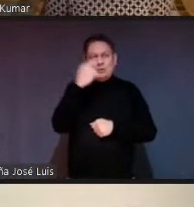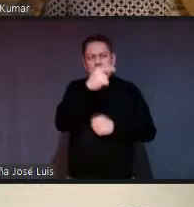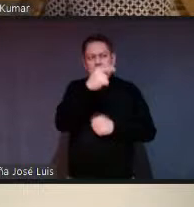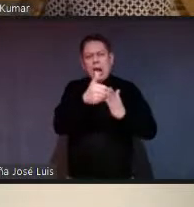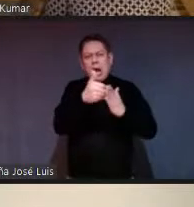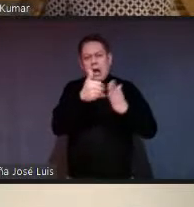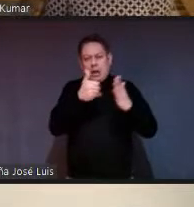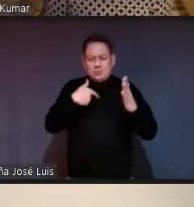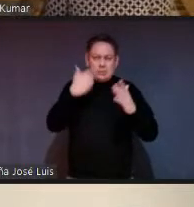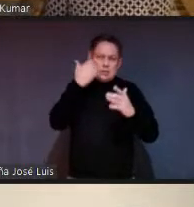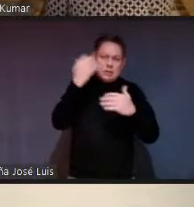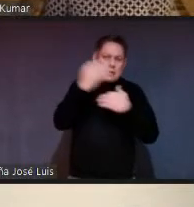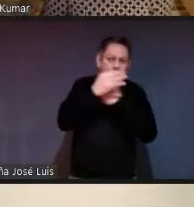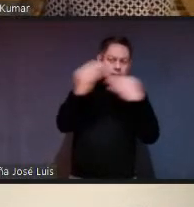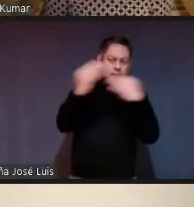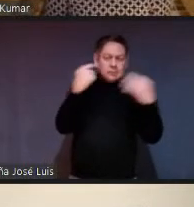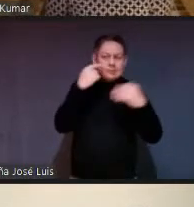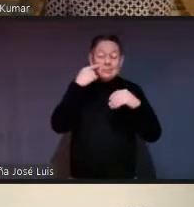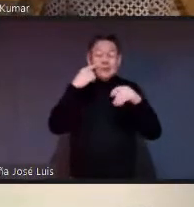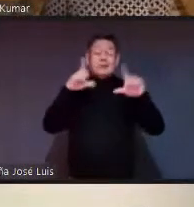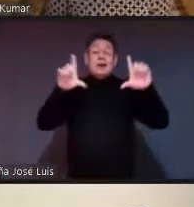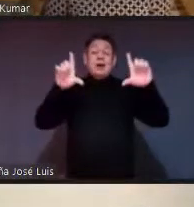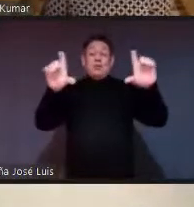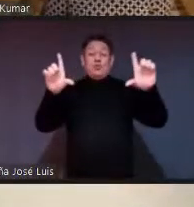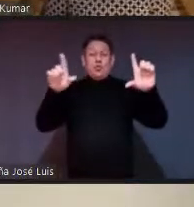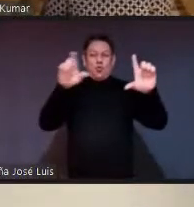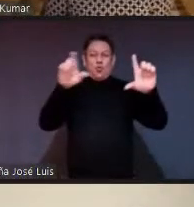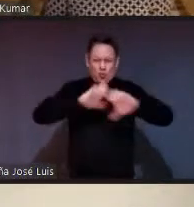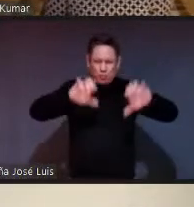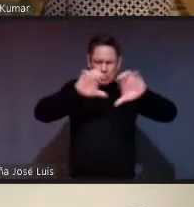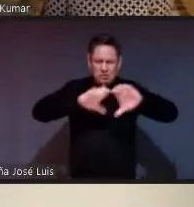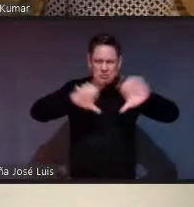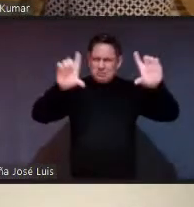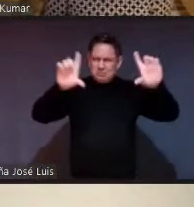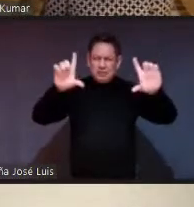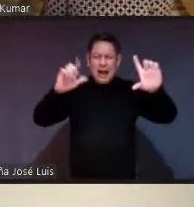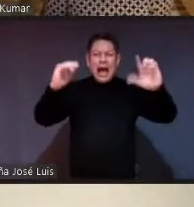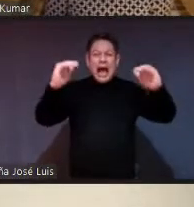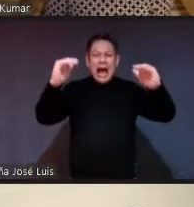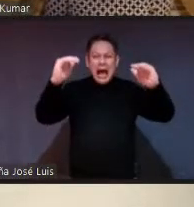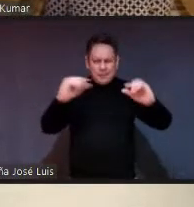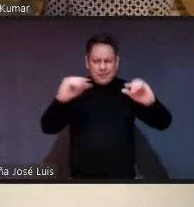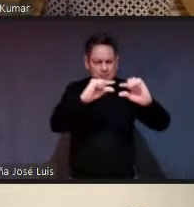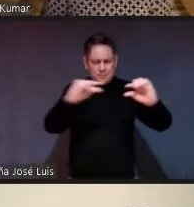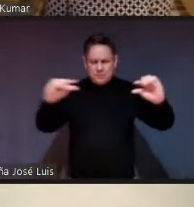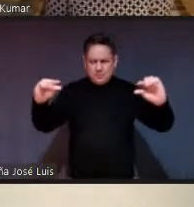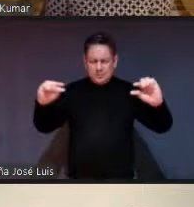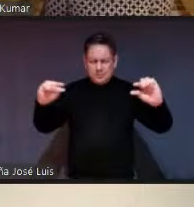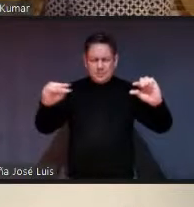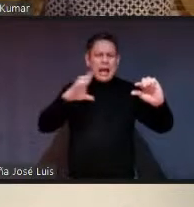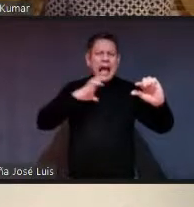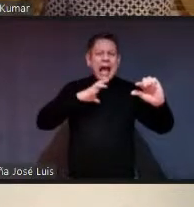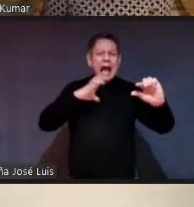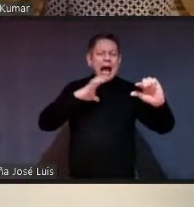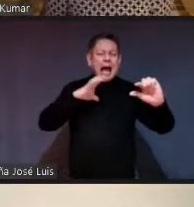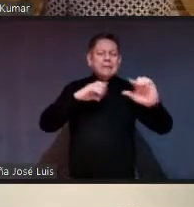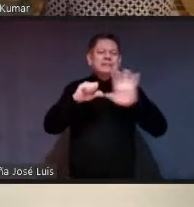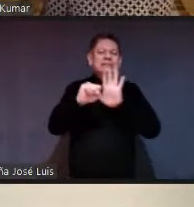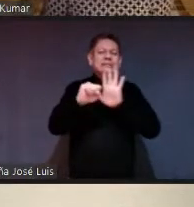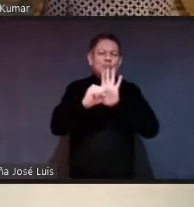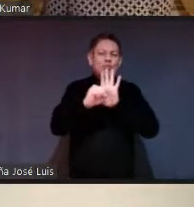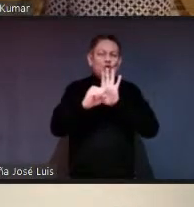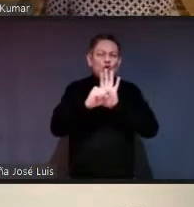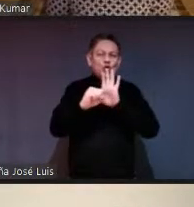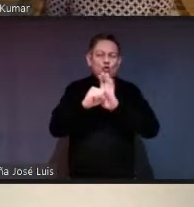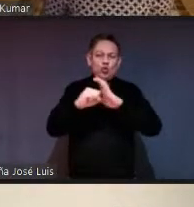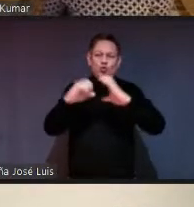from Imperial College London, let me remind you that at the bottom of your screen, you can see a